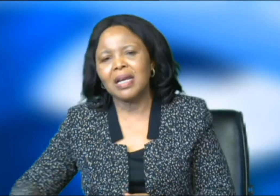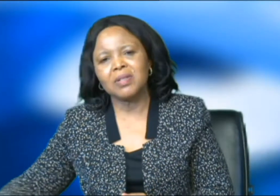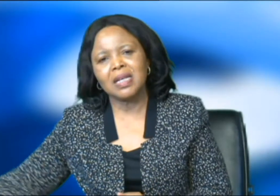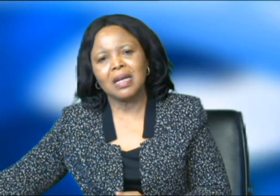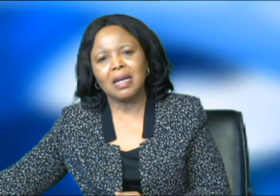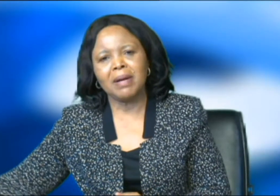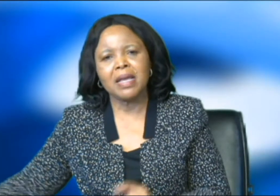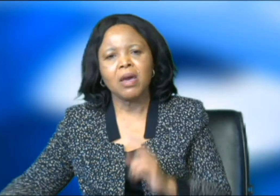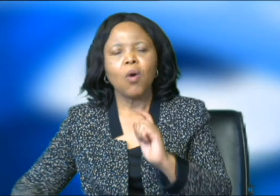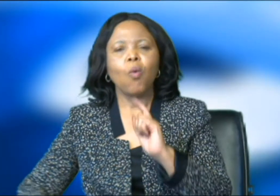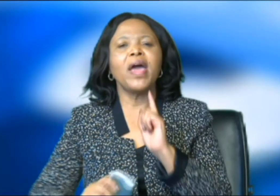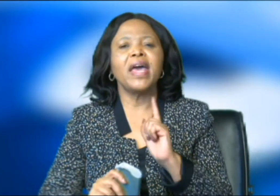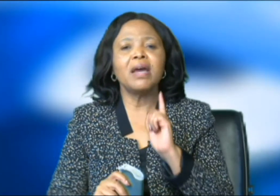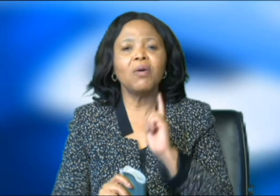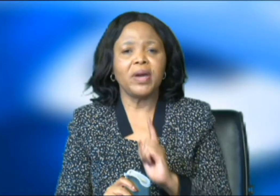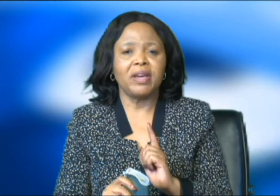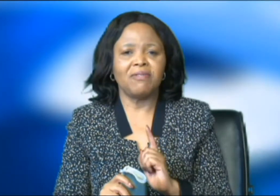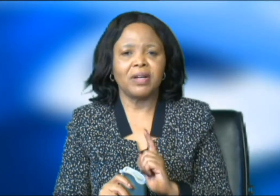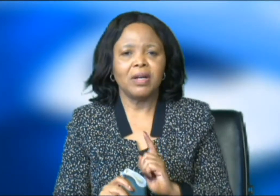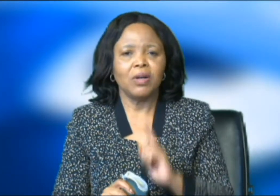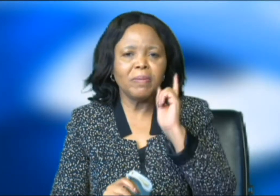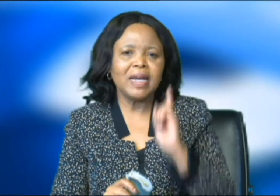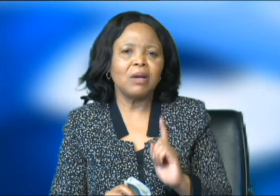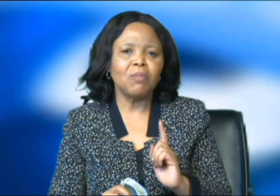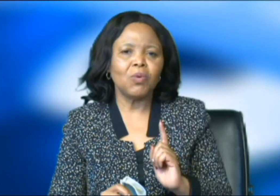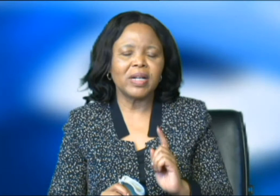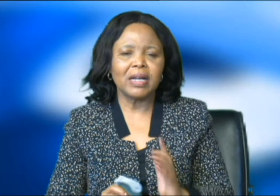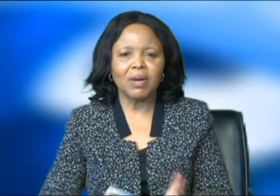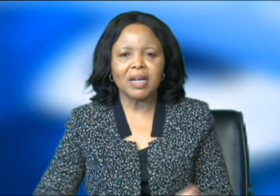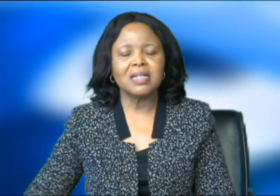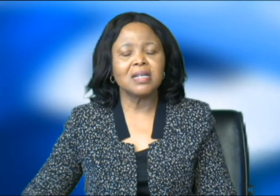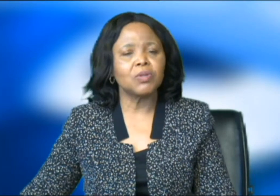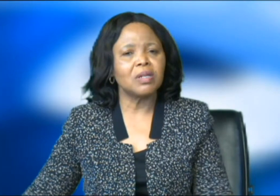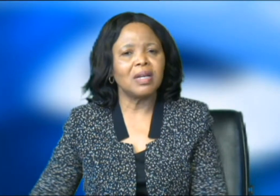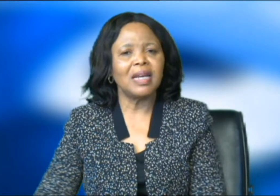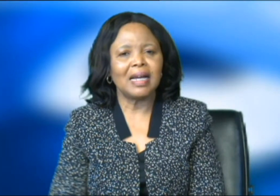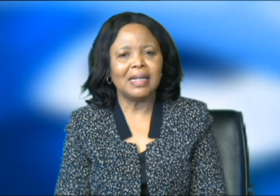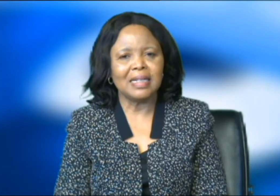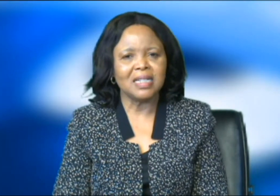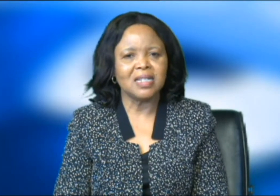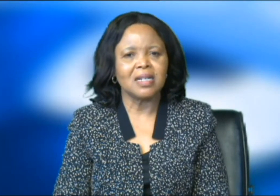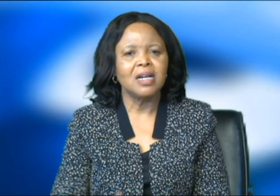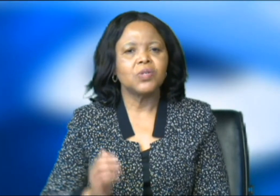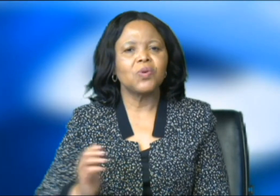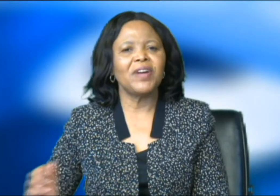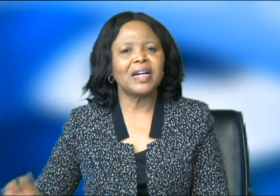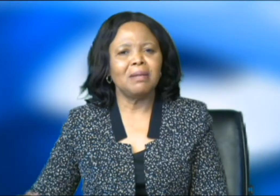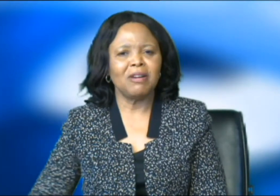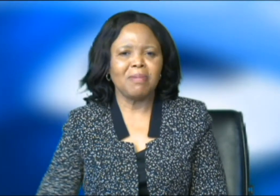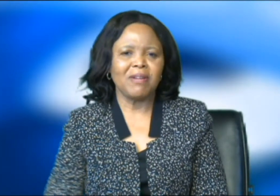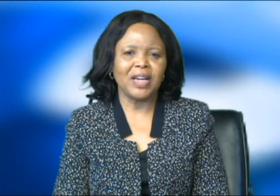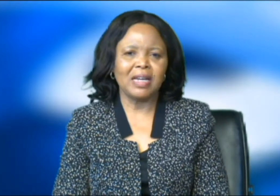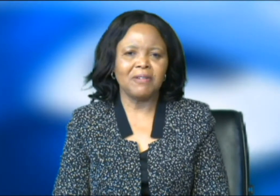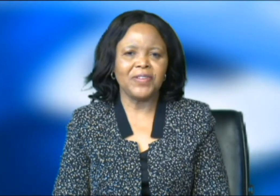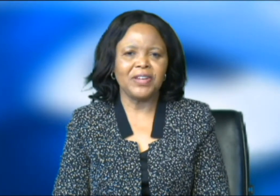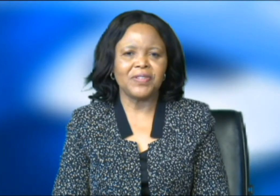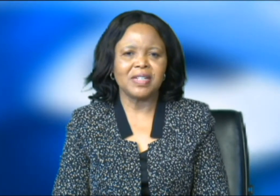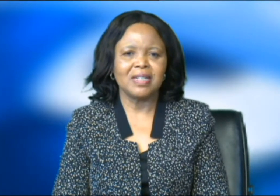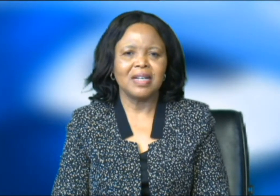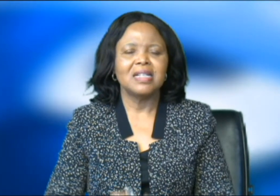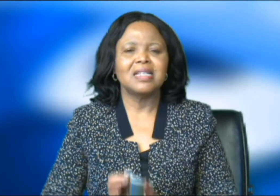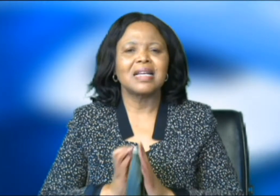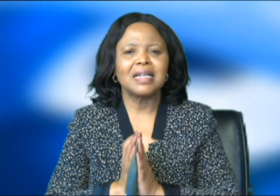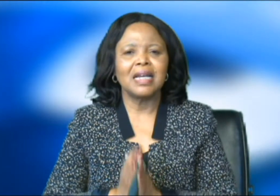lo mkhuhlane awuthelela labanye wena uwedwa lobe nalo mkhuhlane ungathikhaza ukuthi kuleli langa linye nje so ufakele abantu bafika le